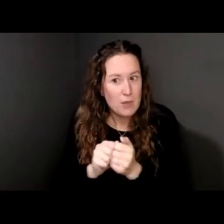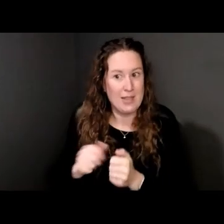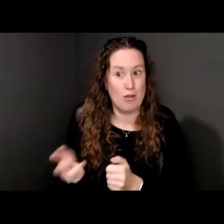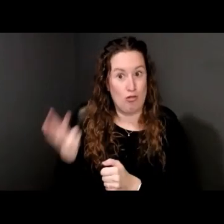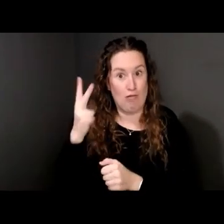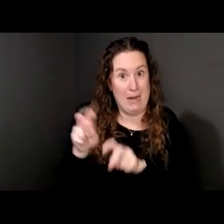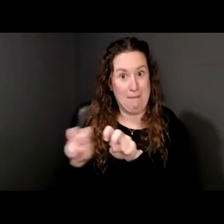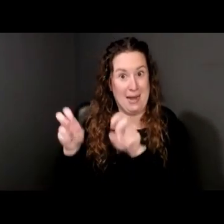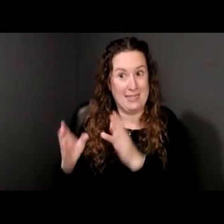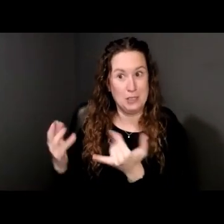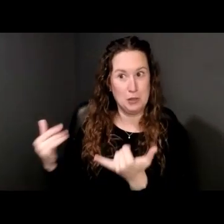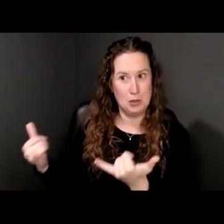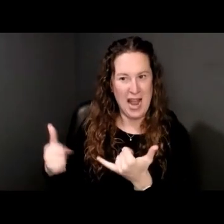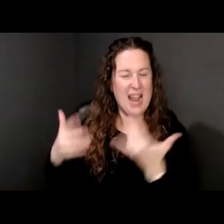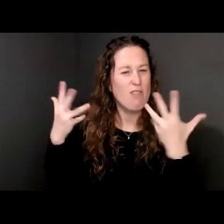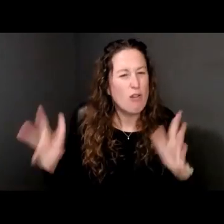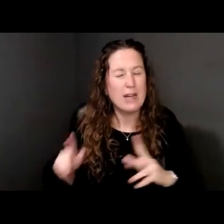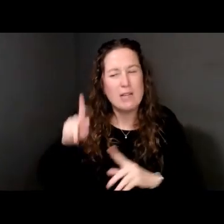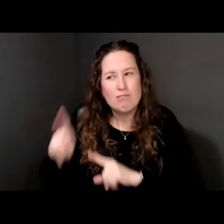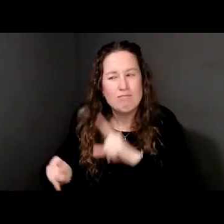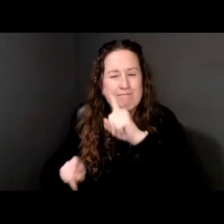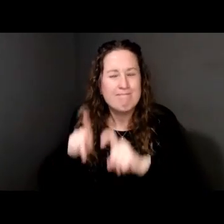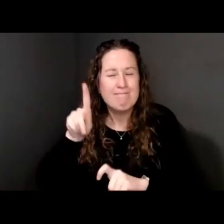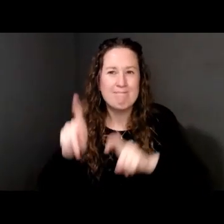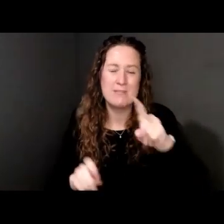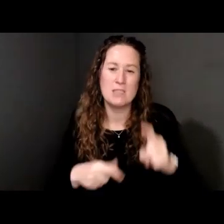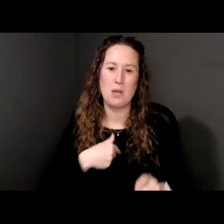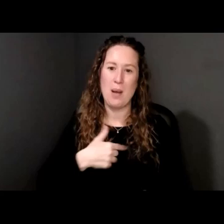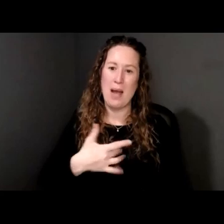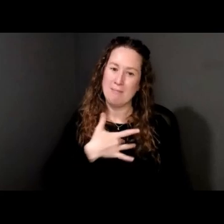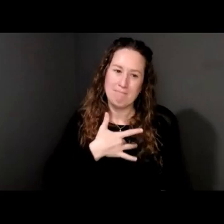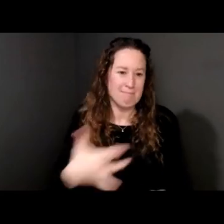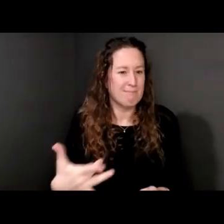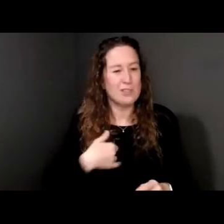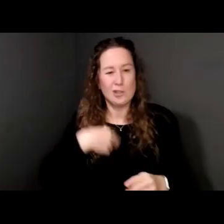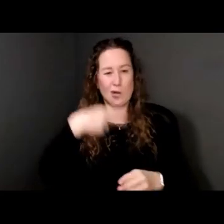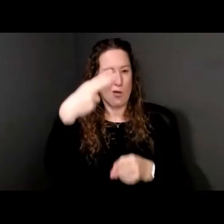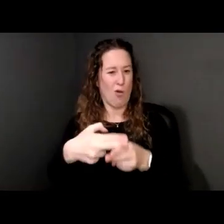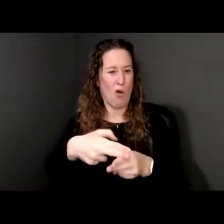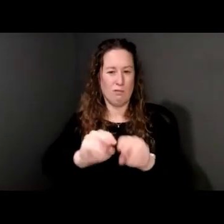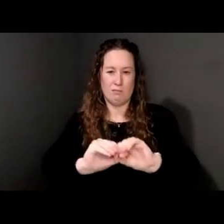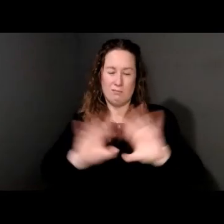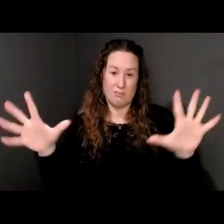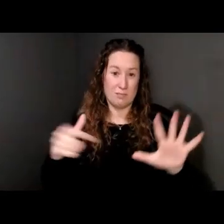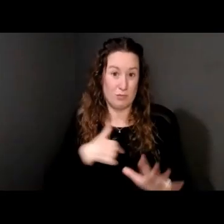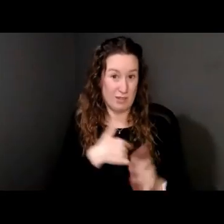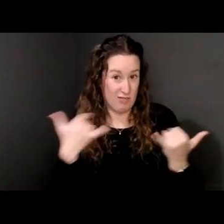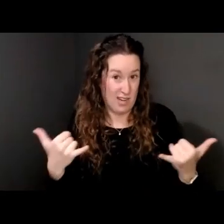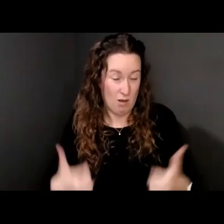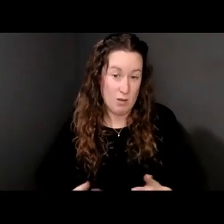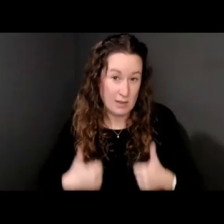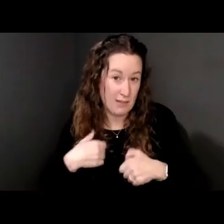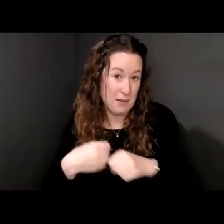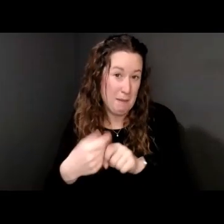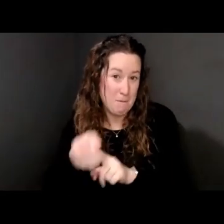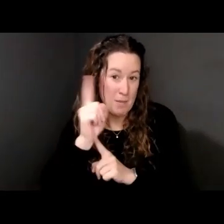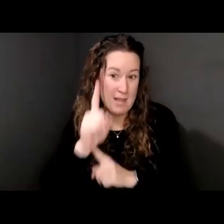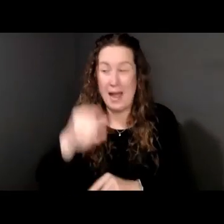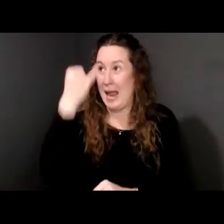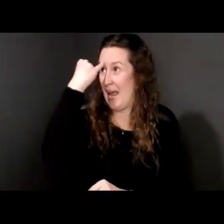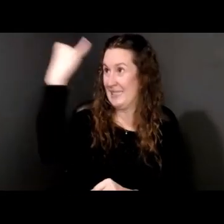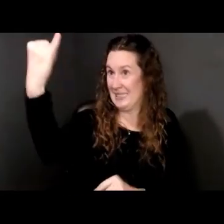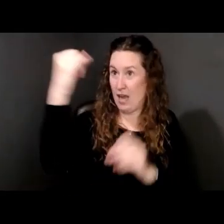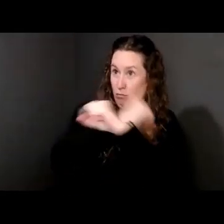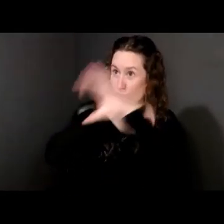panelists today, I am compelled to name this what it is. We're living in a moment where the idea of a